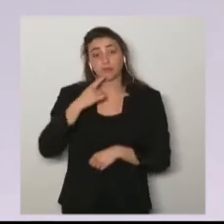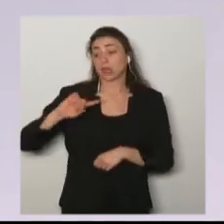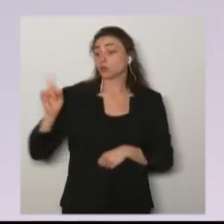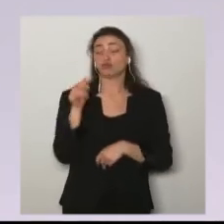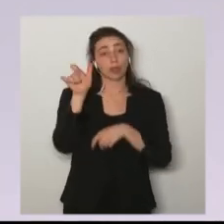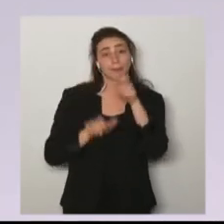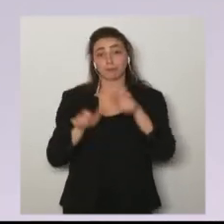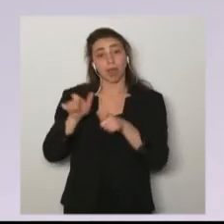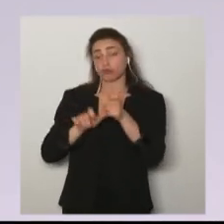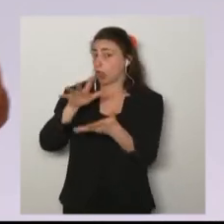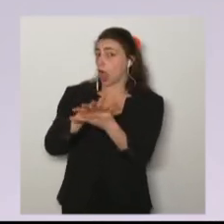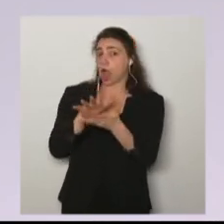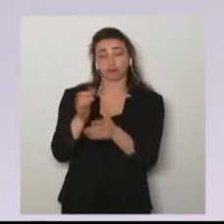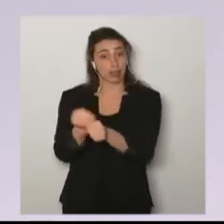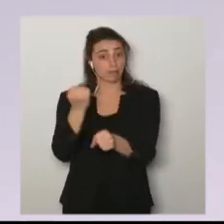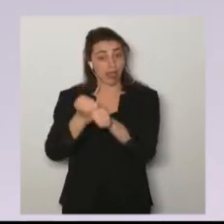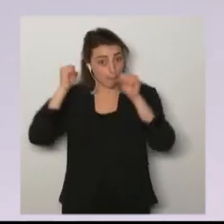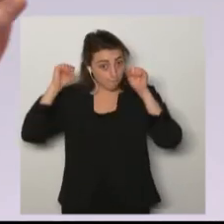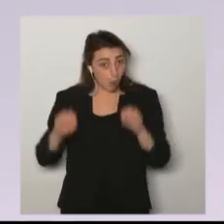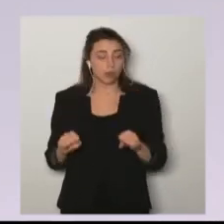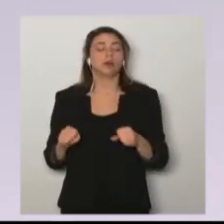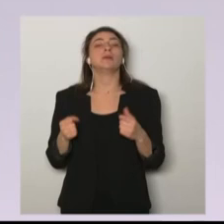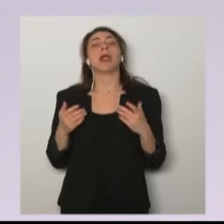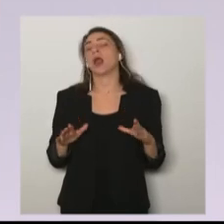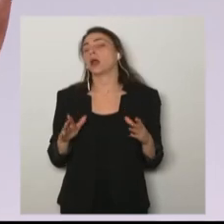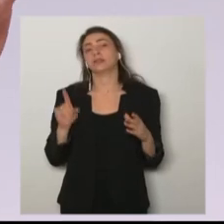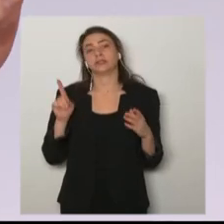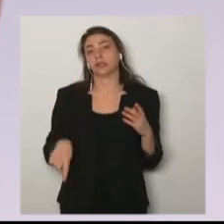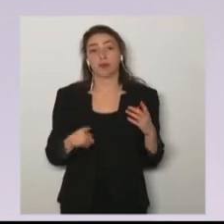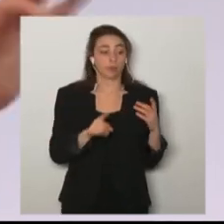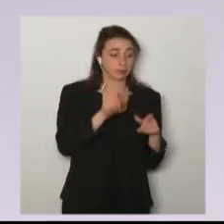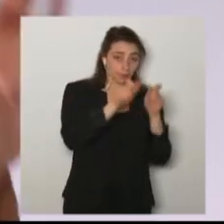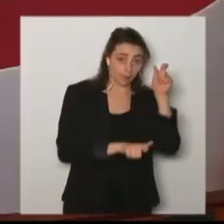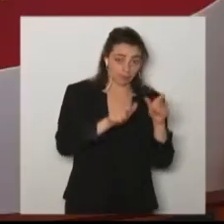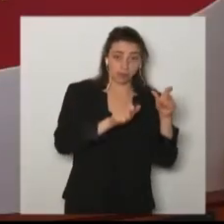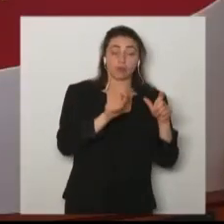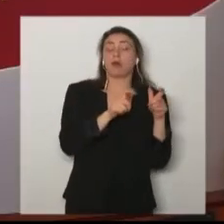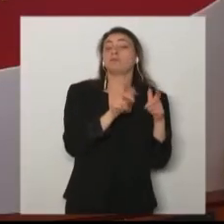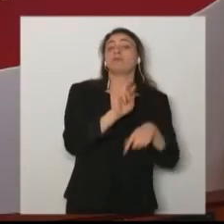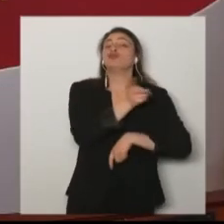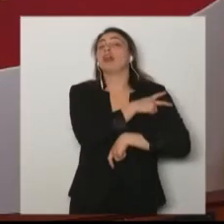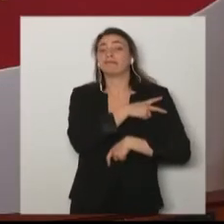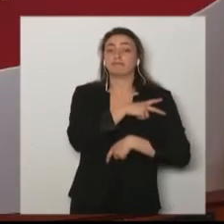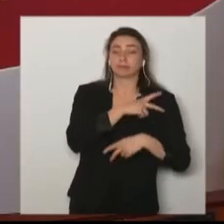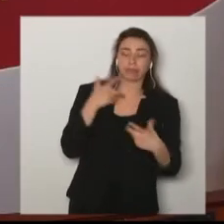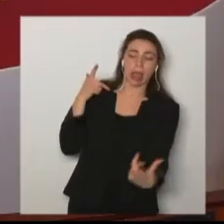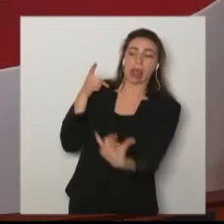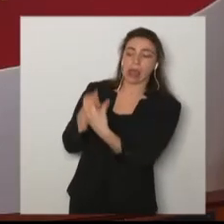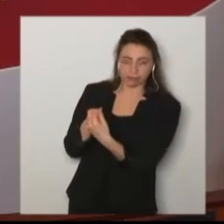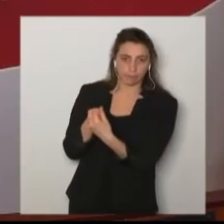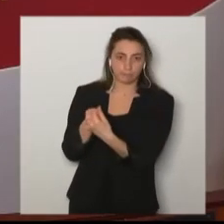fit with all these special characteristics of cancer. That's, for now, it's really important to address